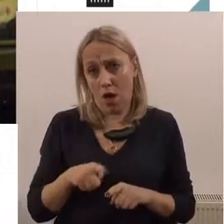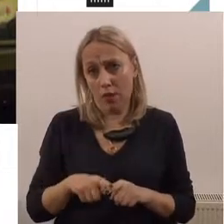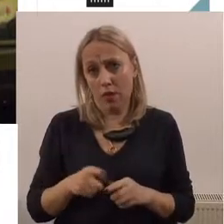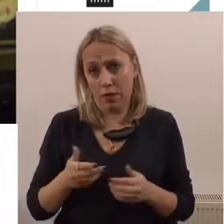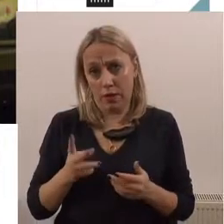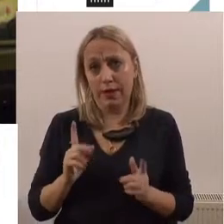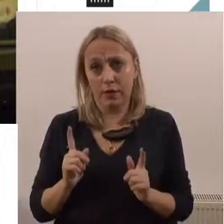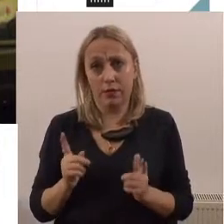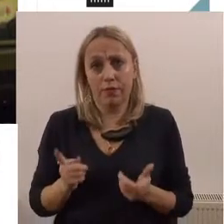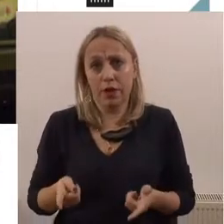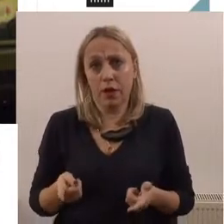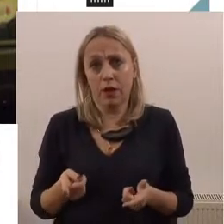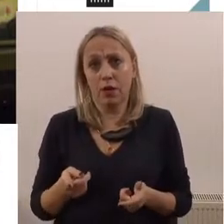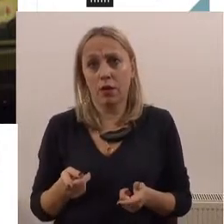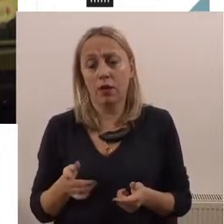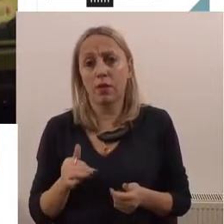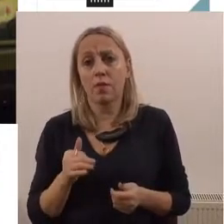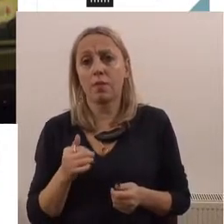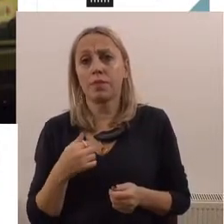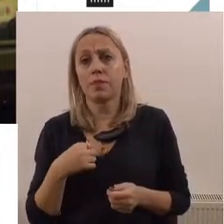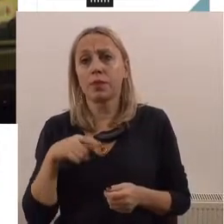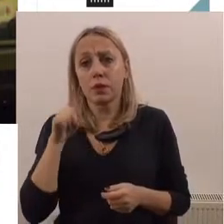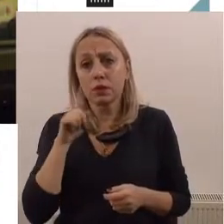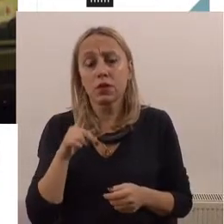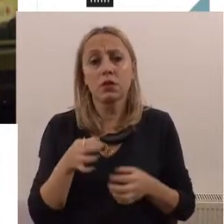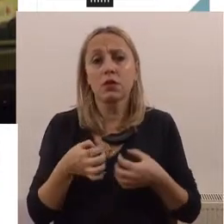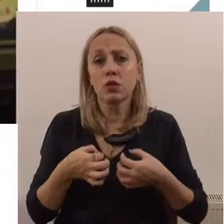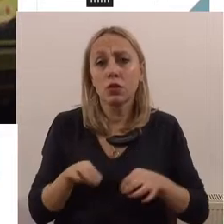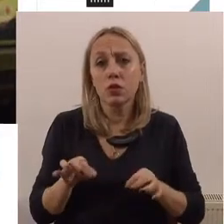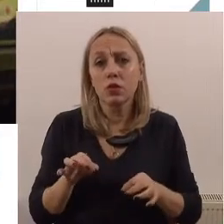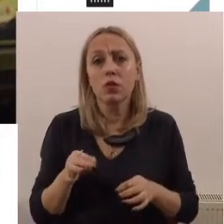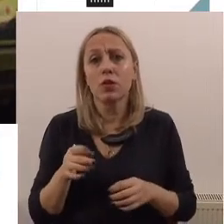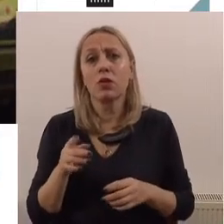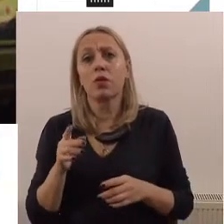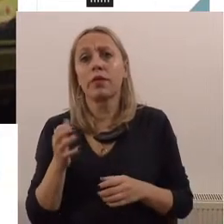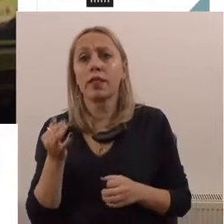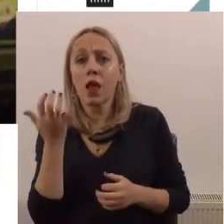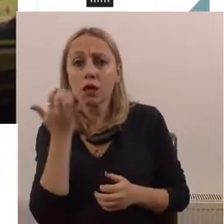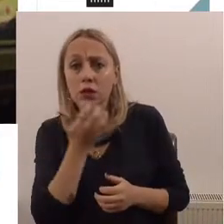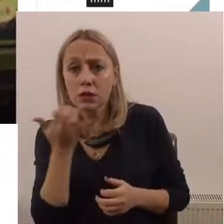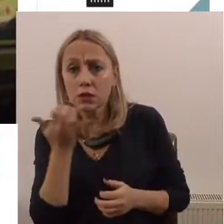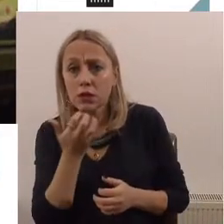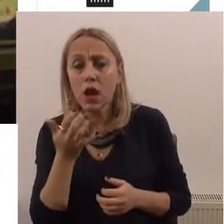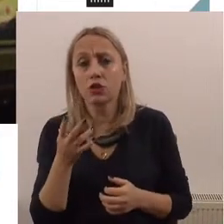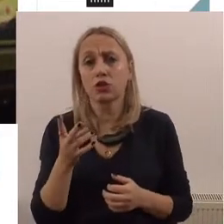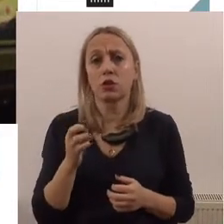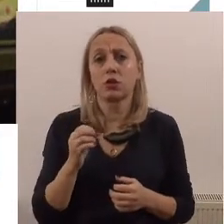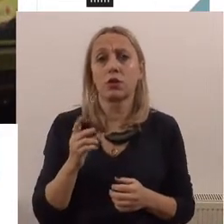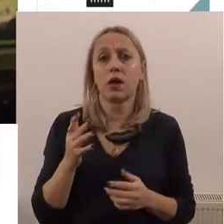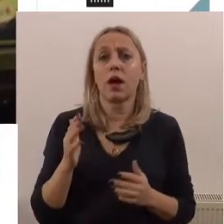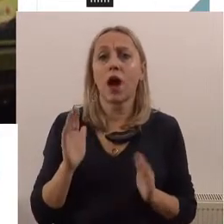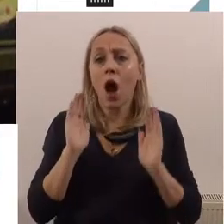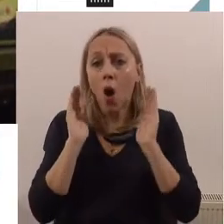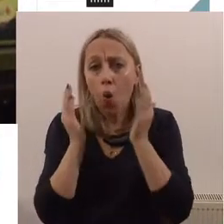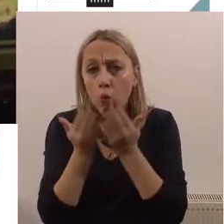complications in terms of movement. I have expertise about accessibility for the